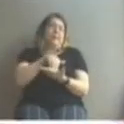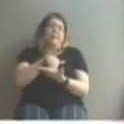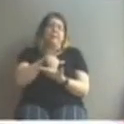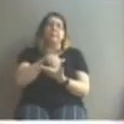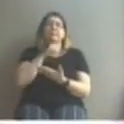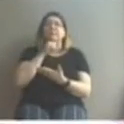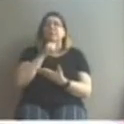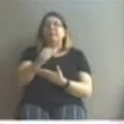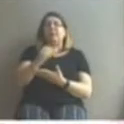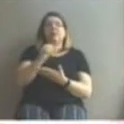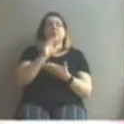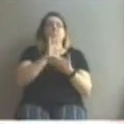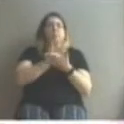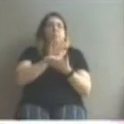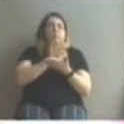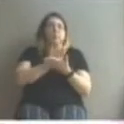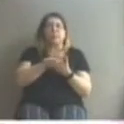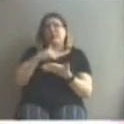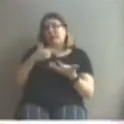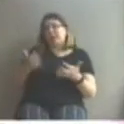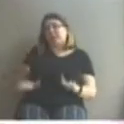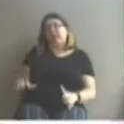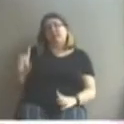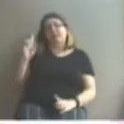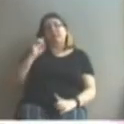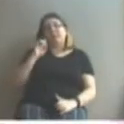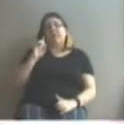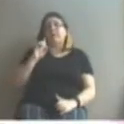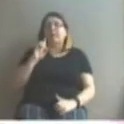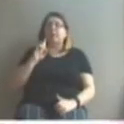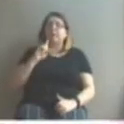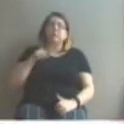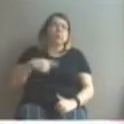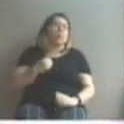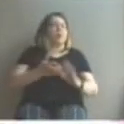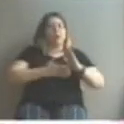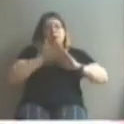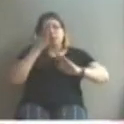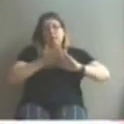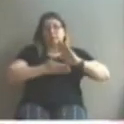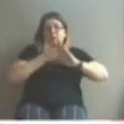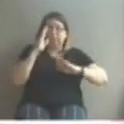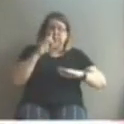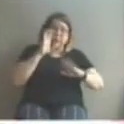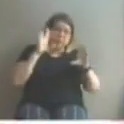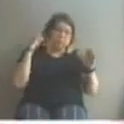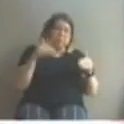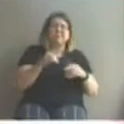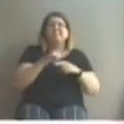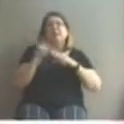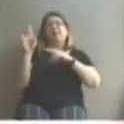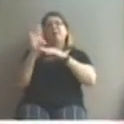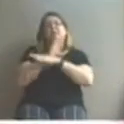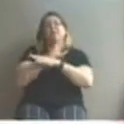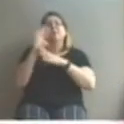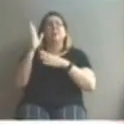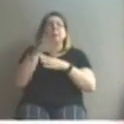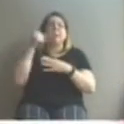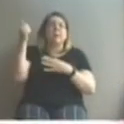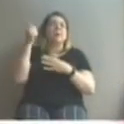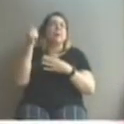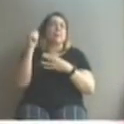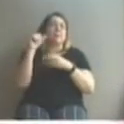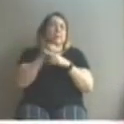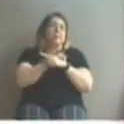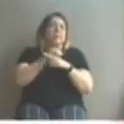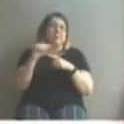it's not necessarily schools, and I don't want to sound just purely operational. It's just industry best practice per square footage, per